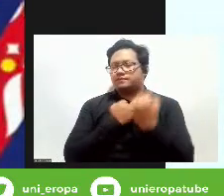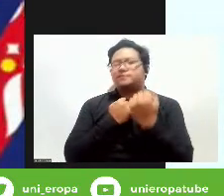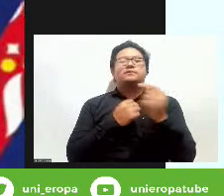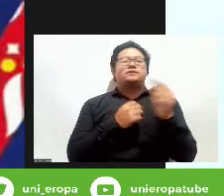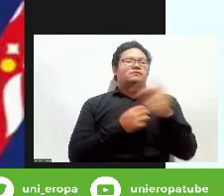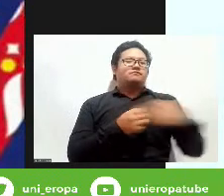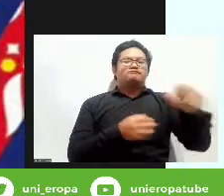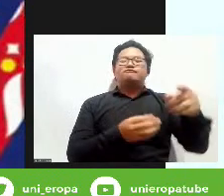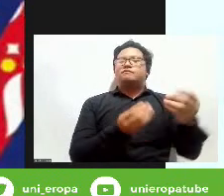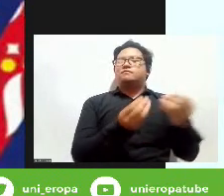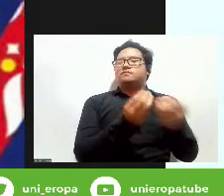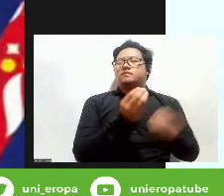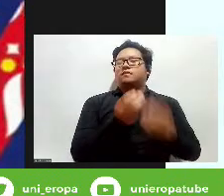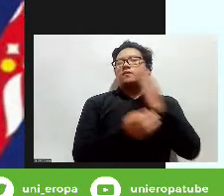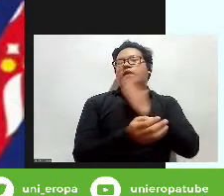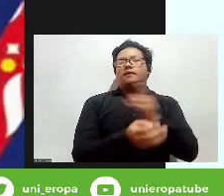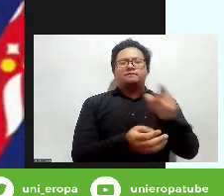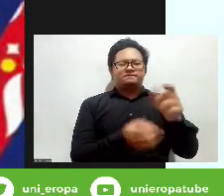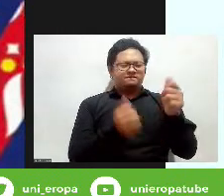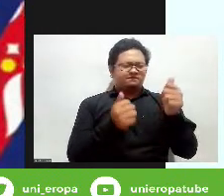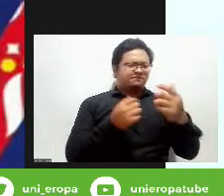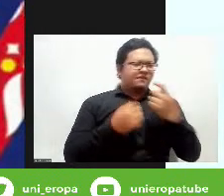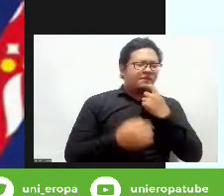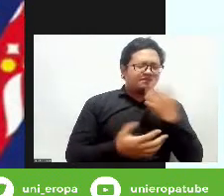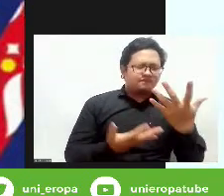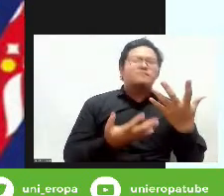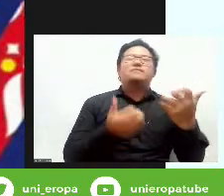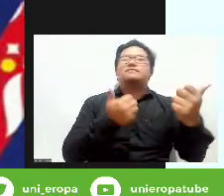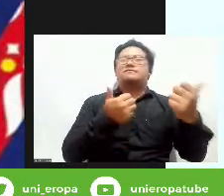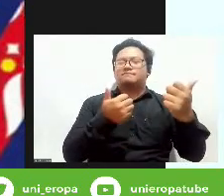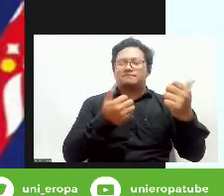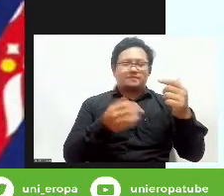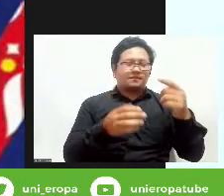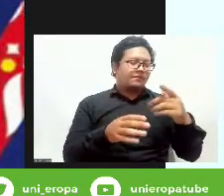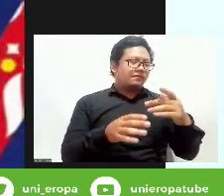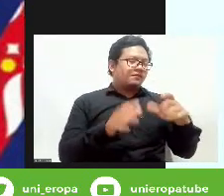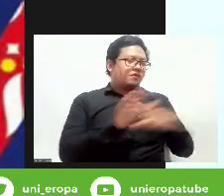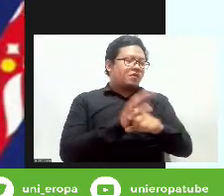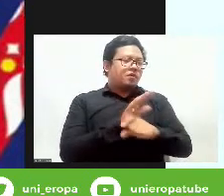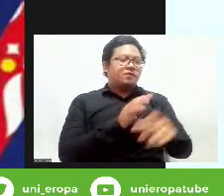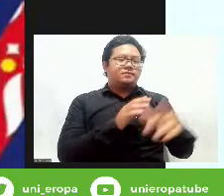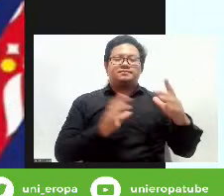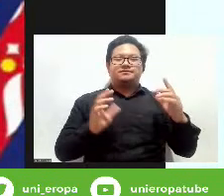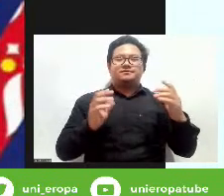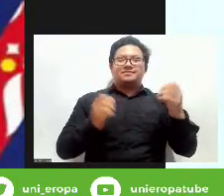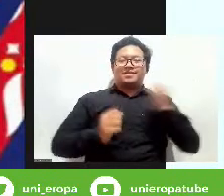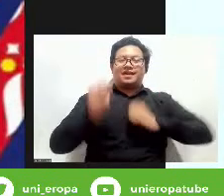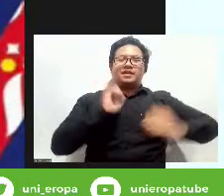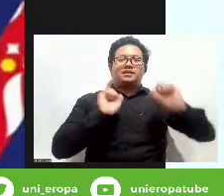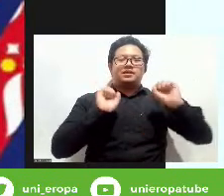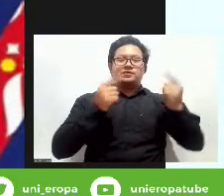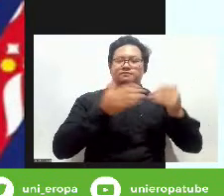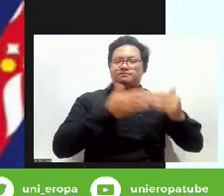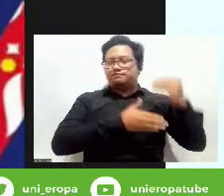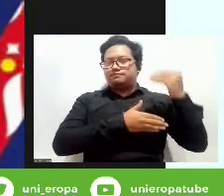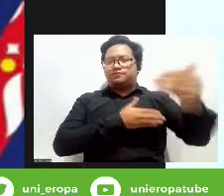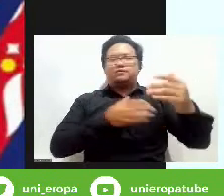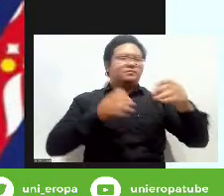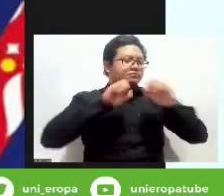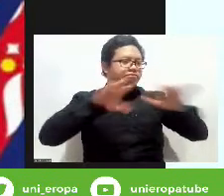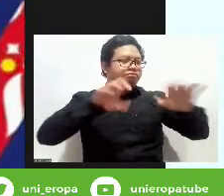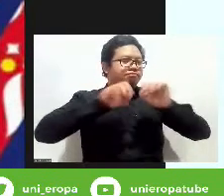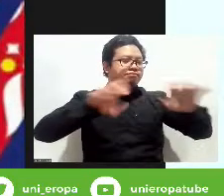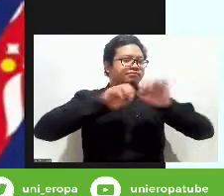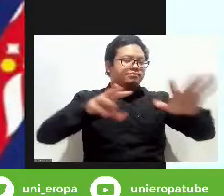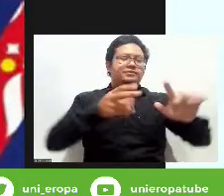style biker ndek ke NPC posting your energy you can also make